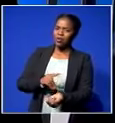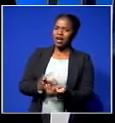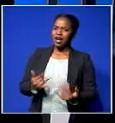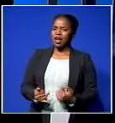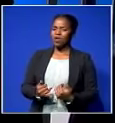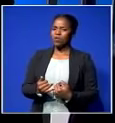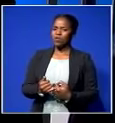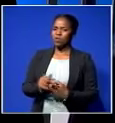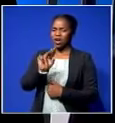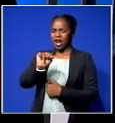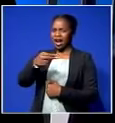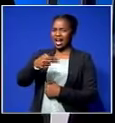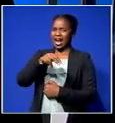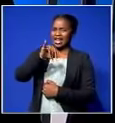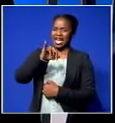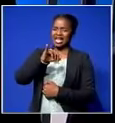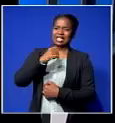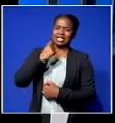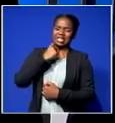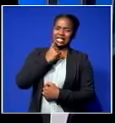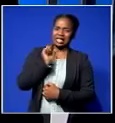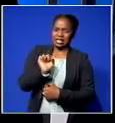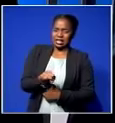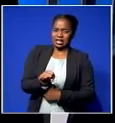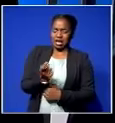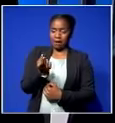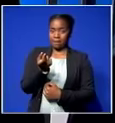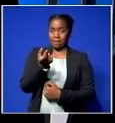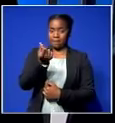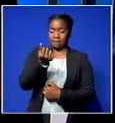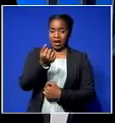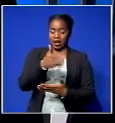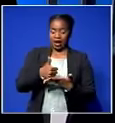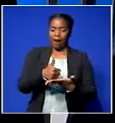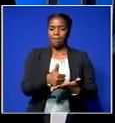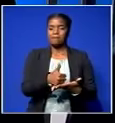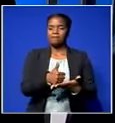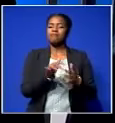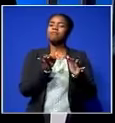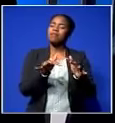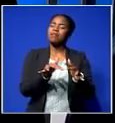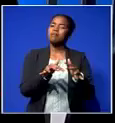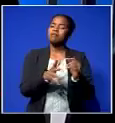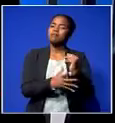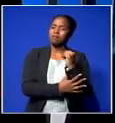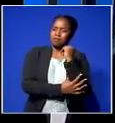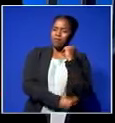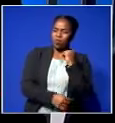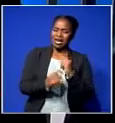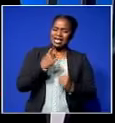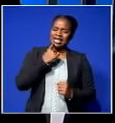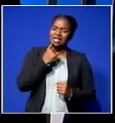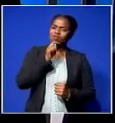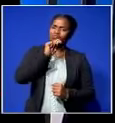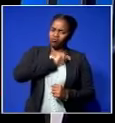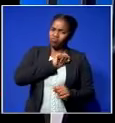easy to see how a pool of money can help the very poor in South Africa. It's absolutely